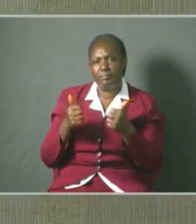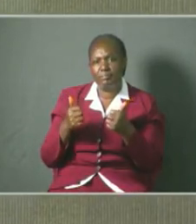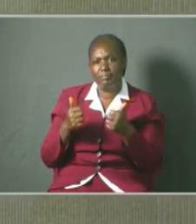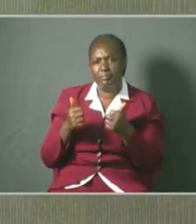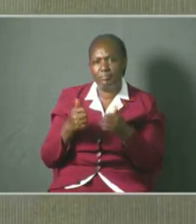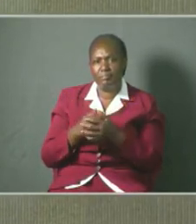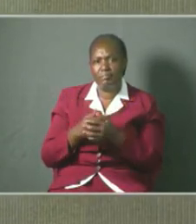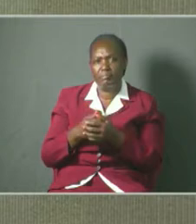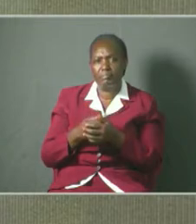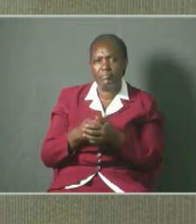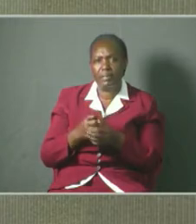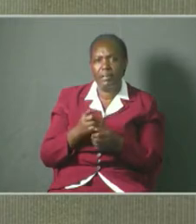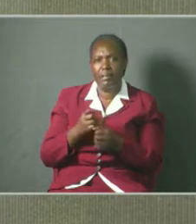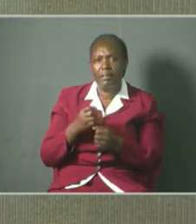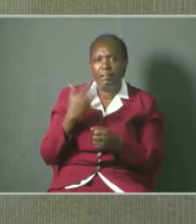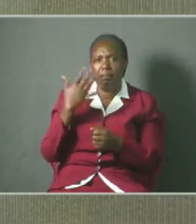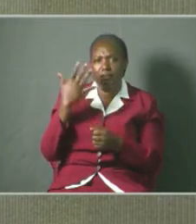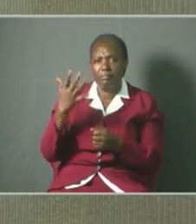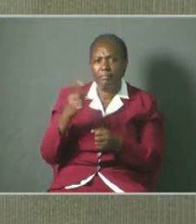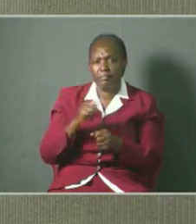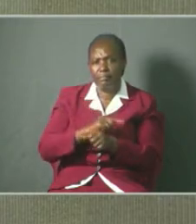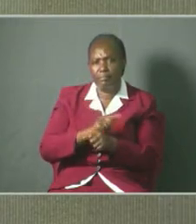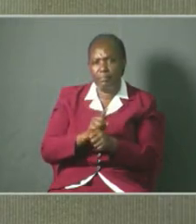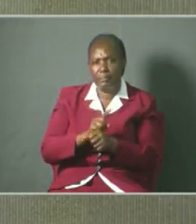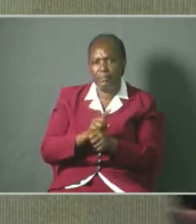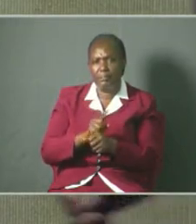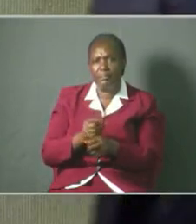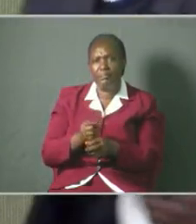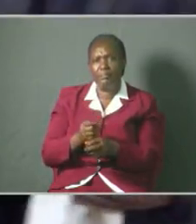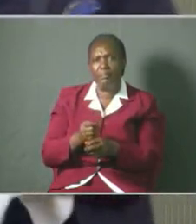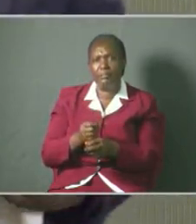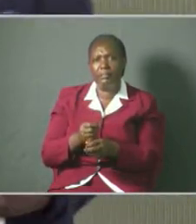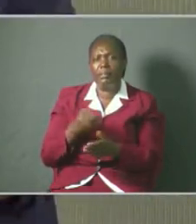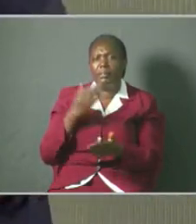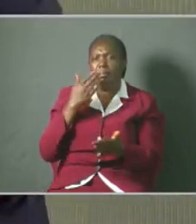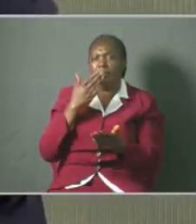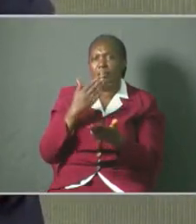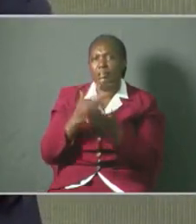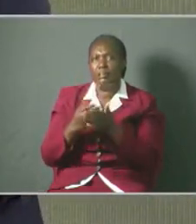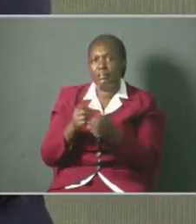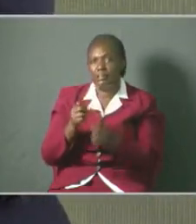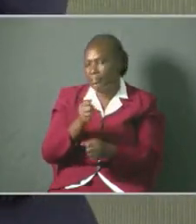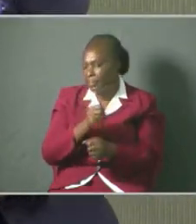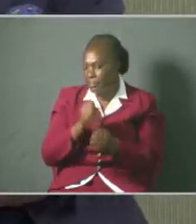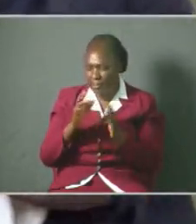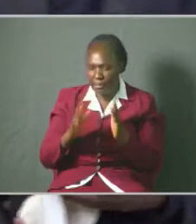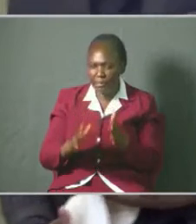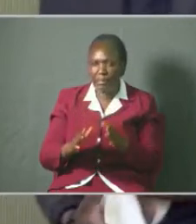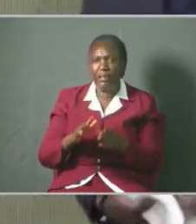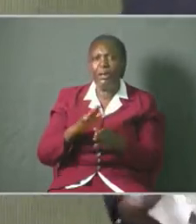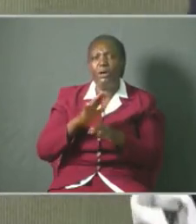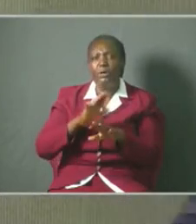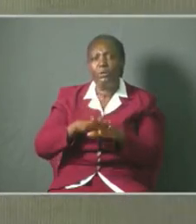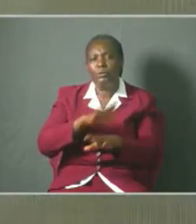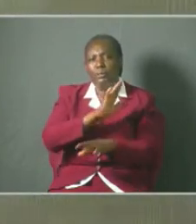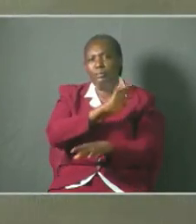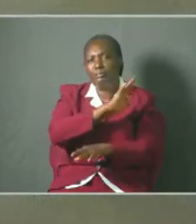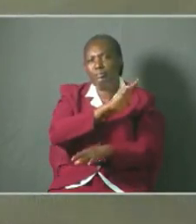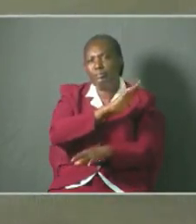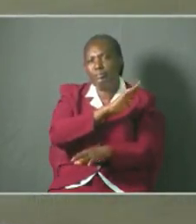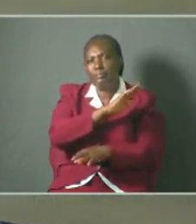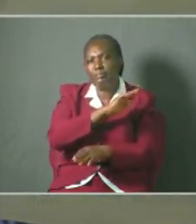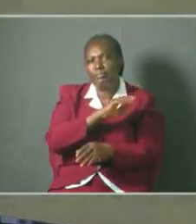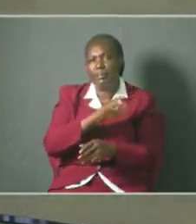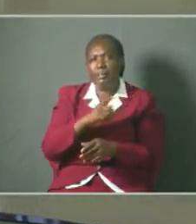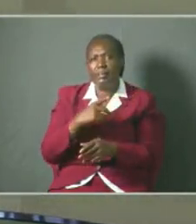5 minutes. Time is time. Thank you. God bless you. Thank you, Elder. Good afternoon. We